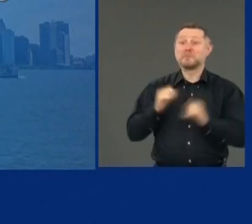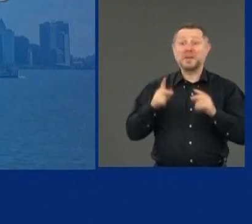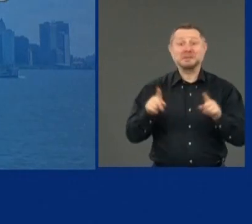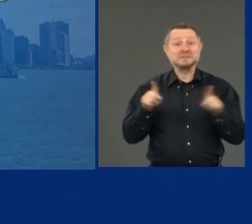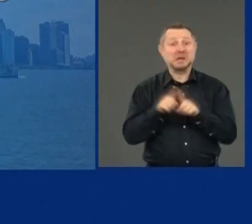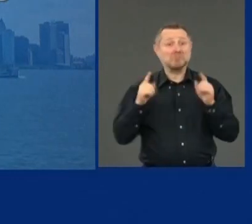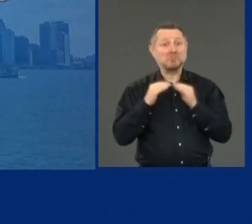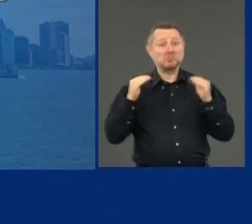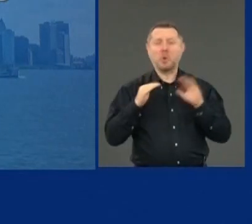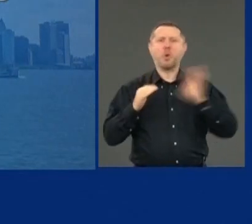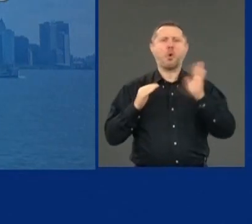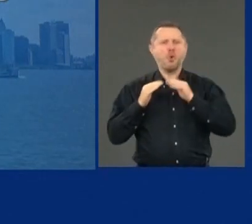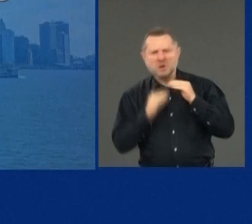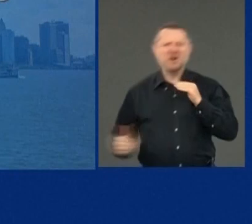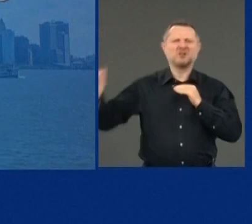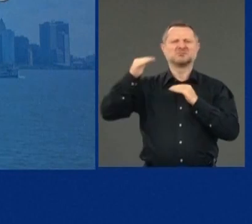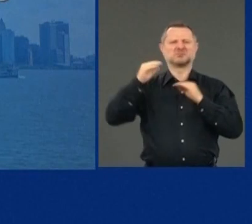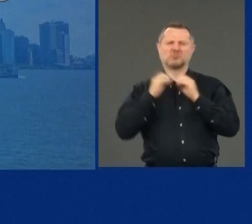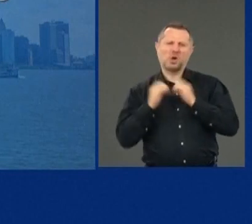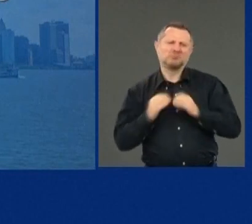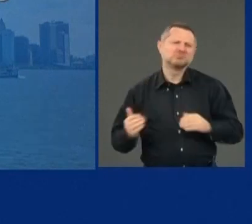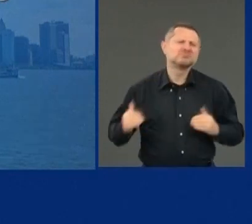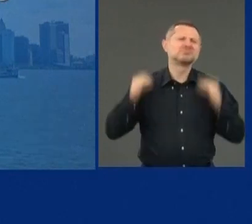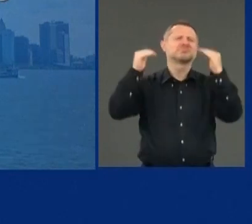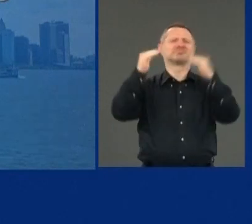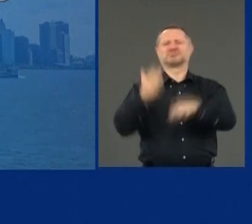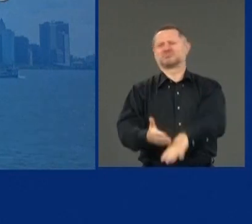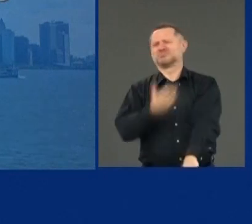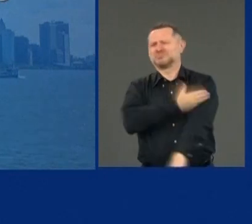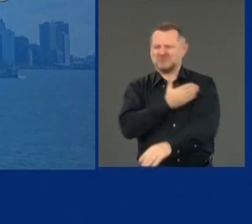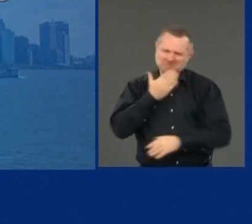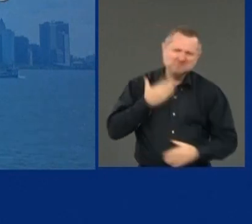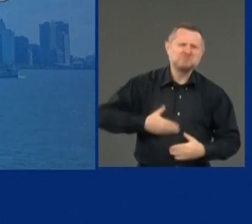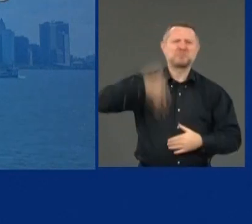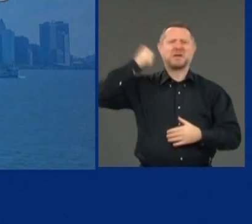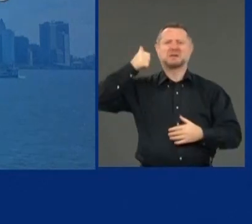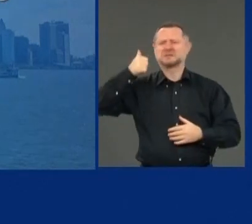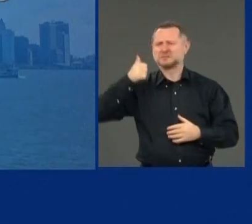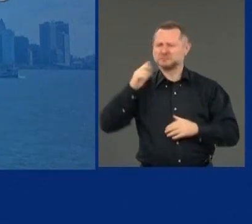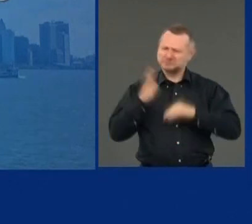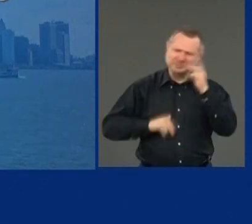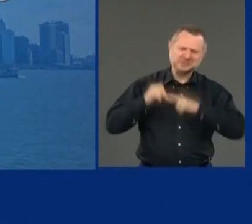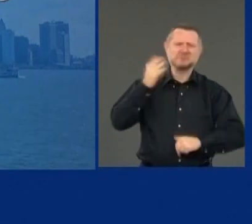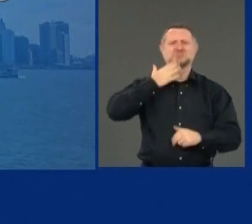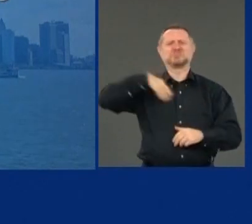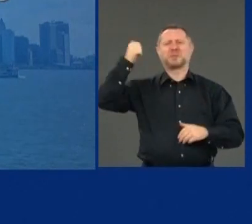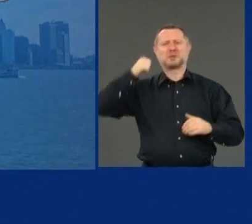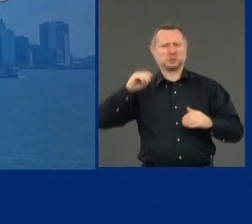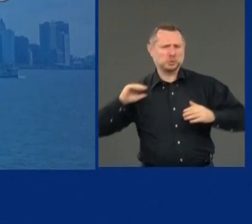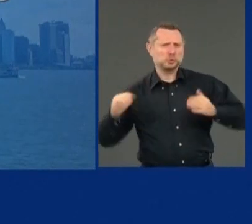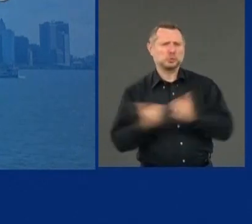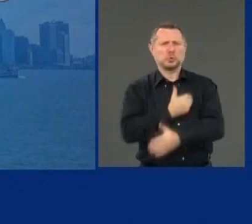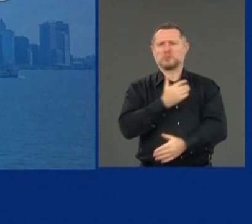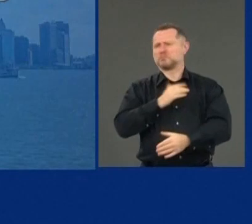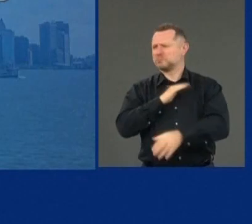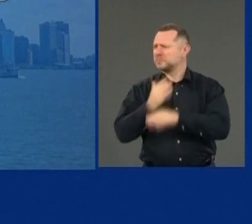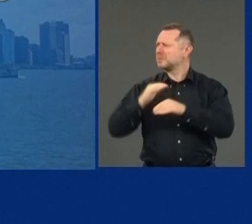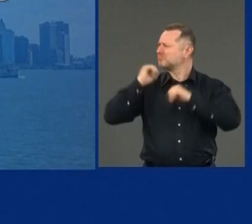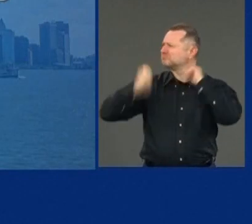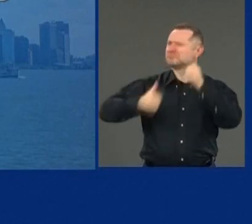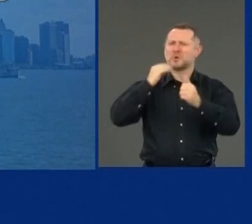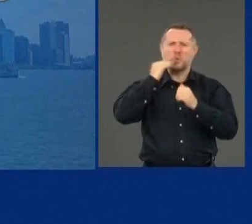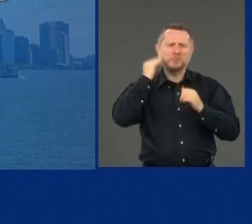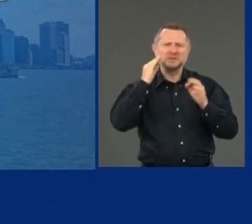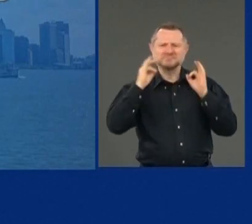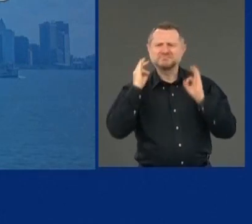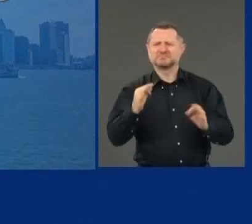We learned too much just to replace what was. Let's build back better, a new power grid, new, more